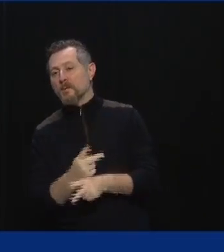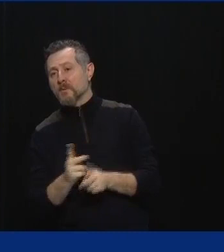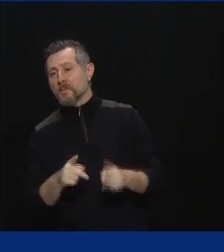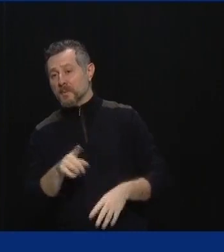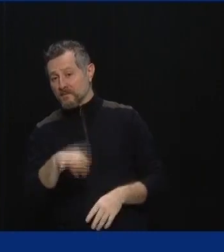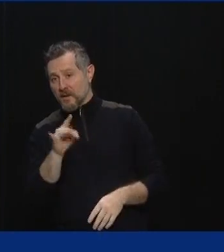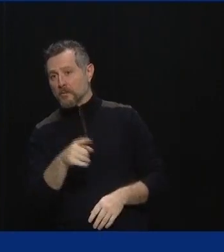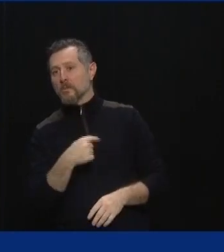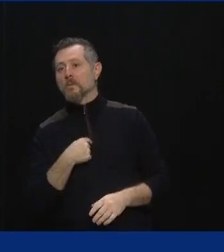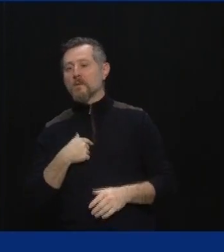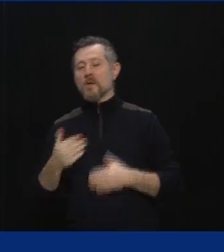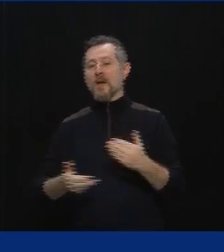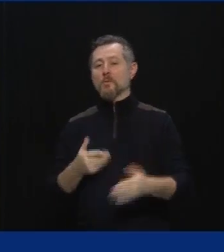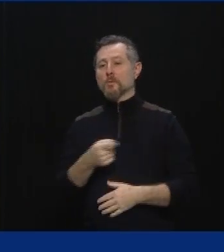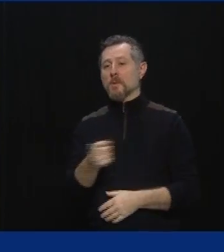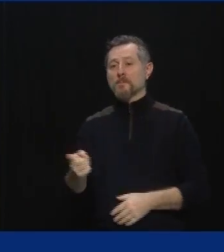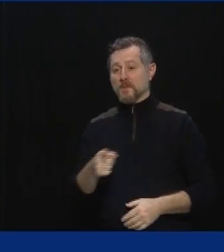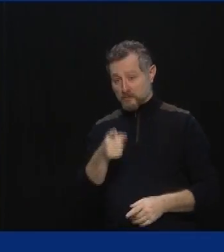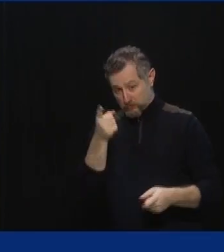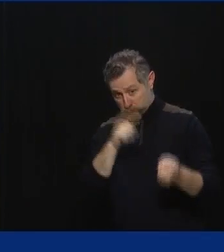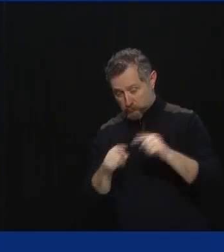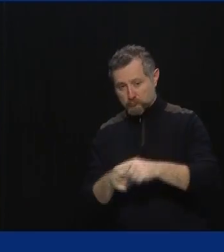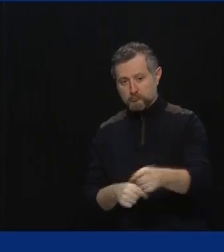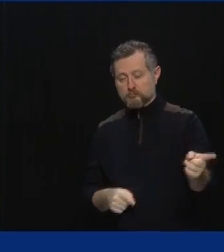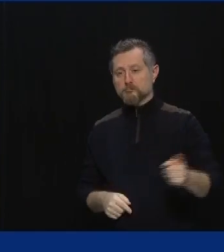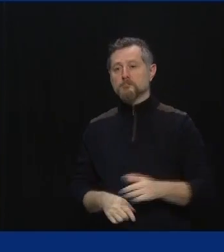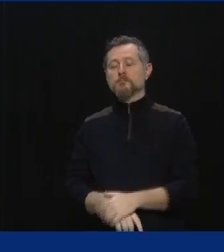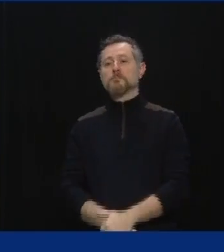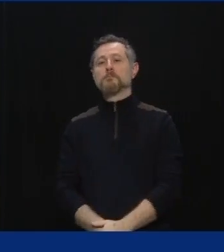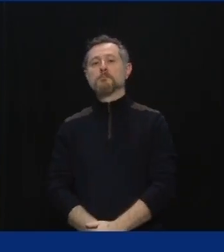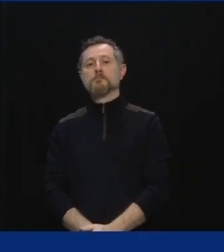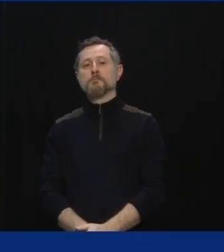put them to work. We'll do it. Let's work it out.